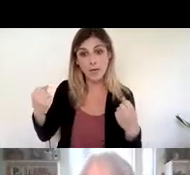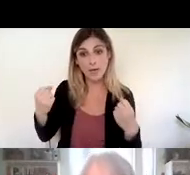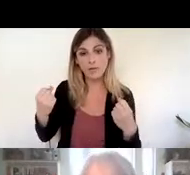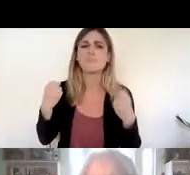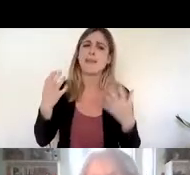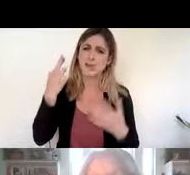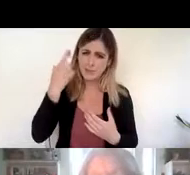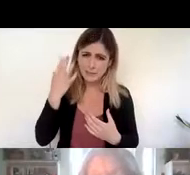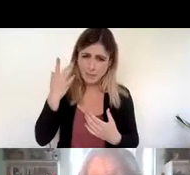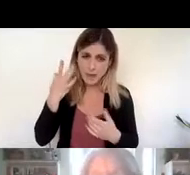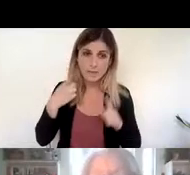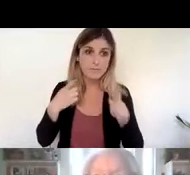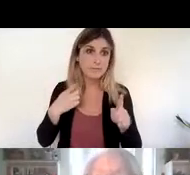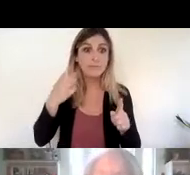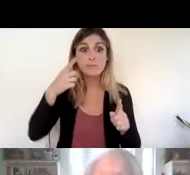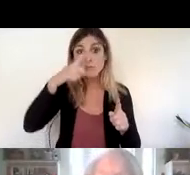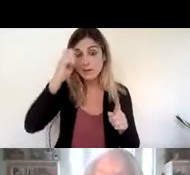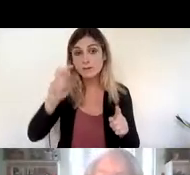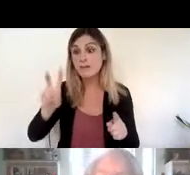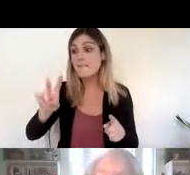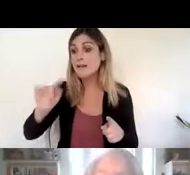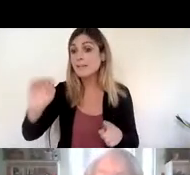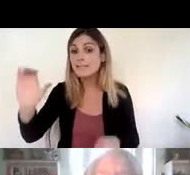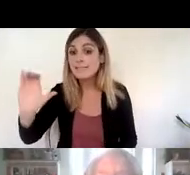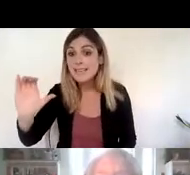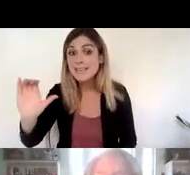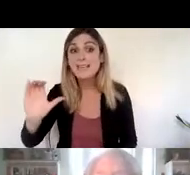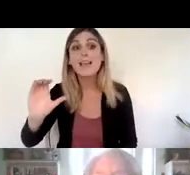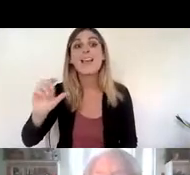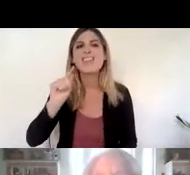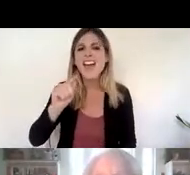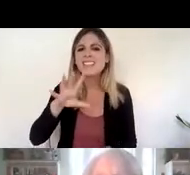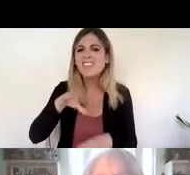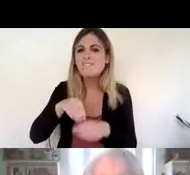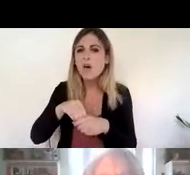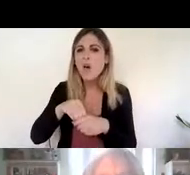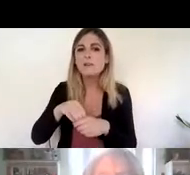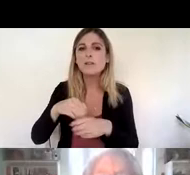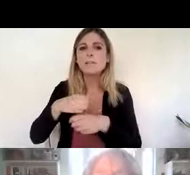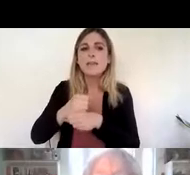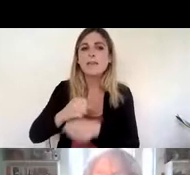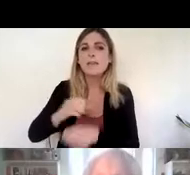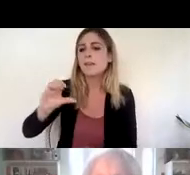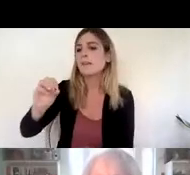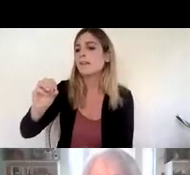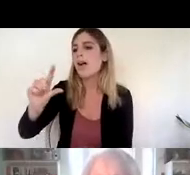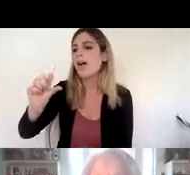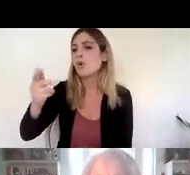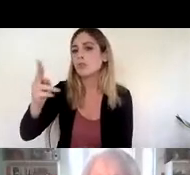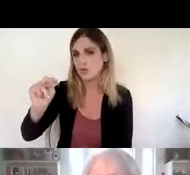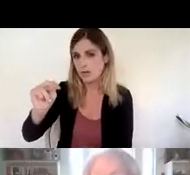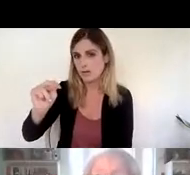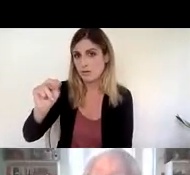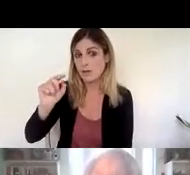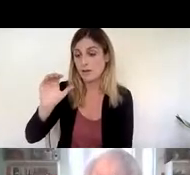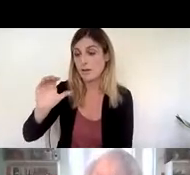good sources of vitamin C. And vitamin C is involved in the formation of collagen, which is an important component of